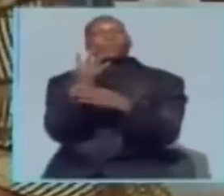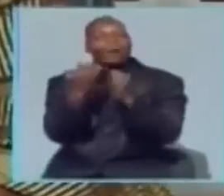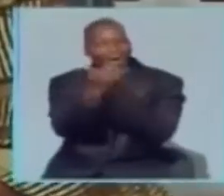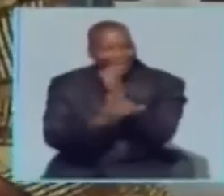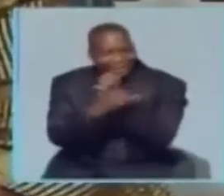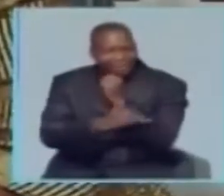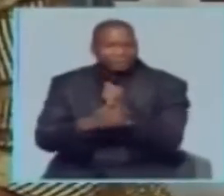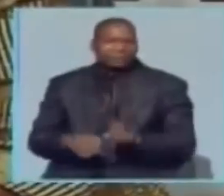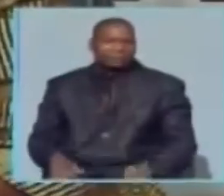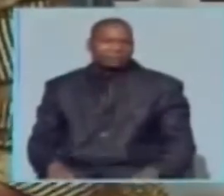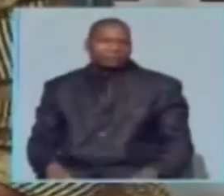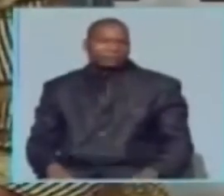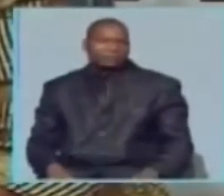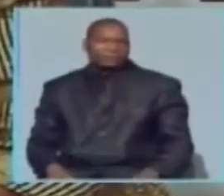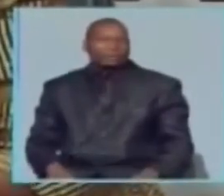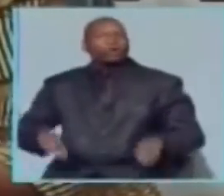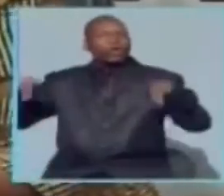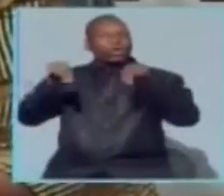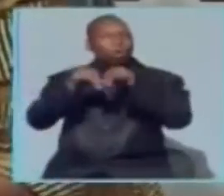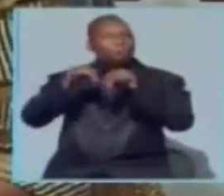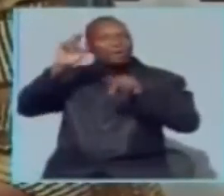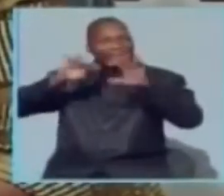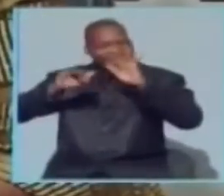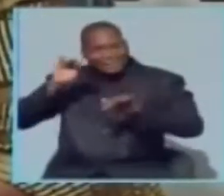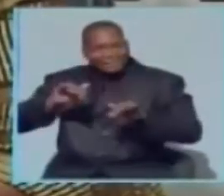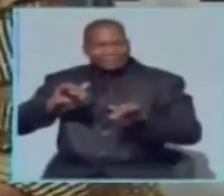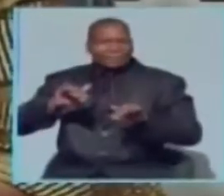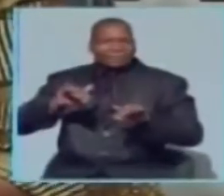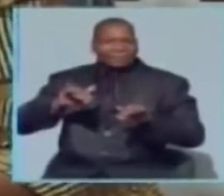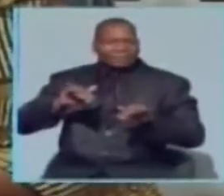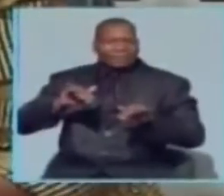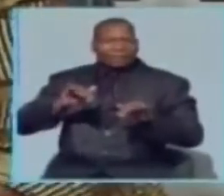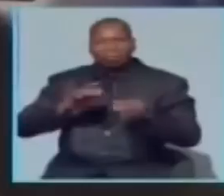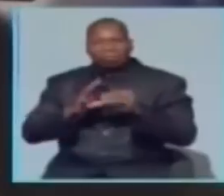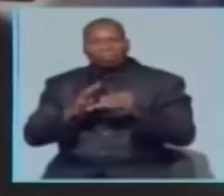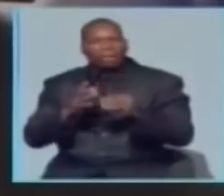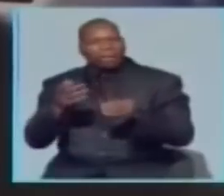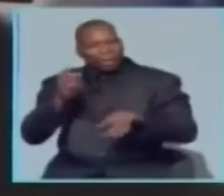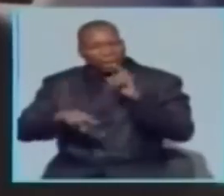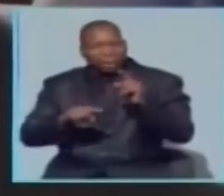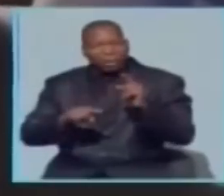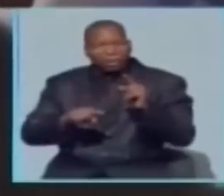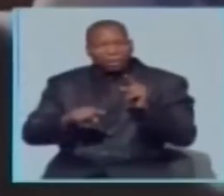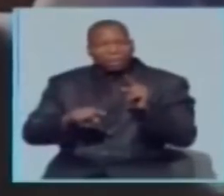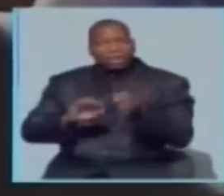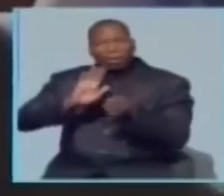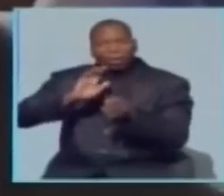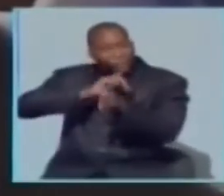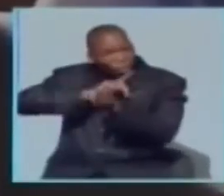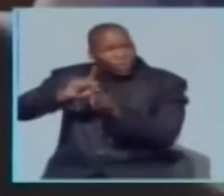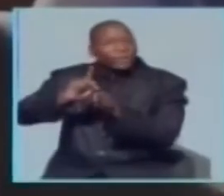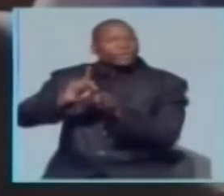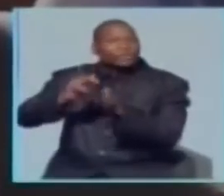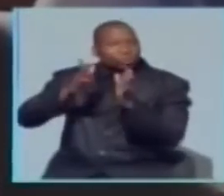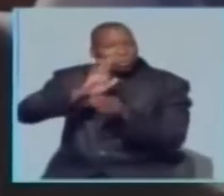equal, if the rains were normal, we wouldn't feel this pressure. But surely your technocrats should have known that